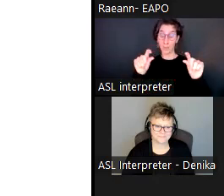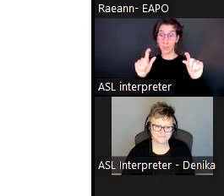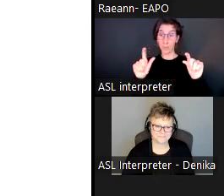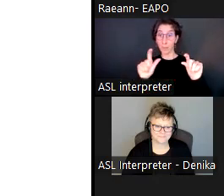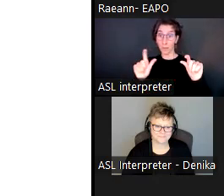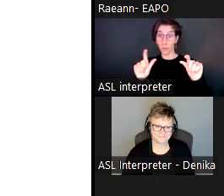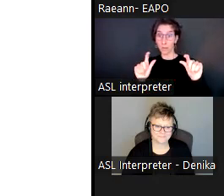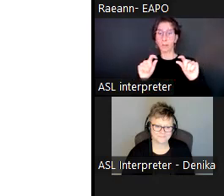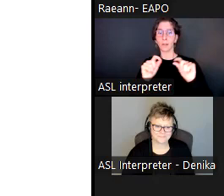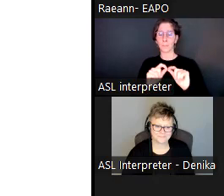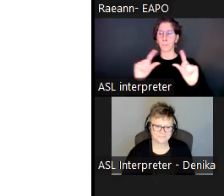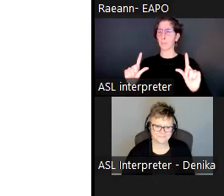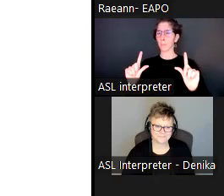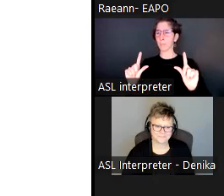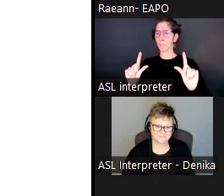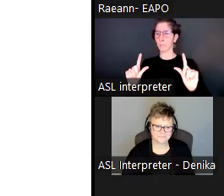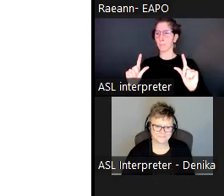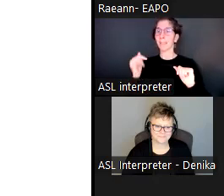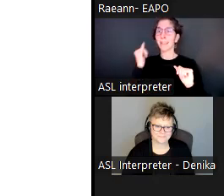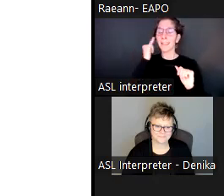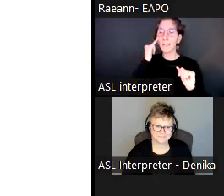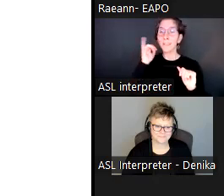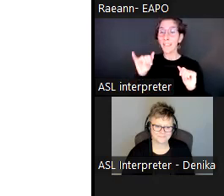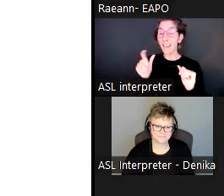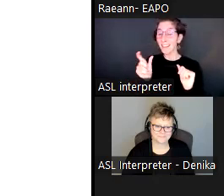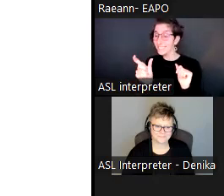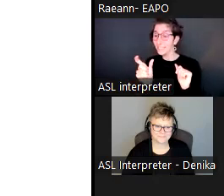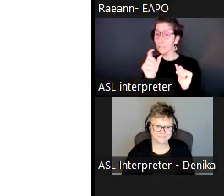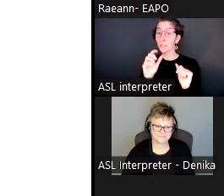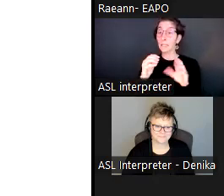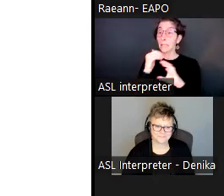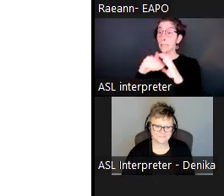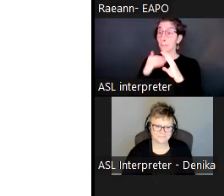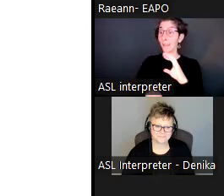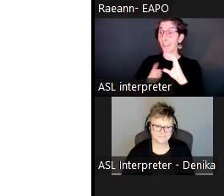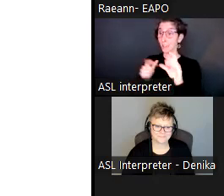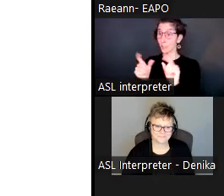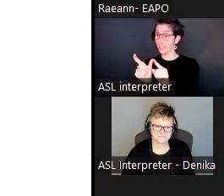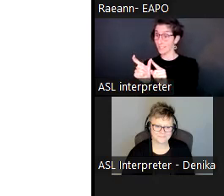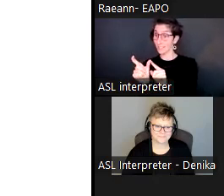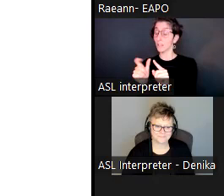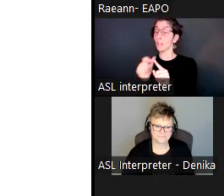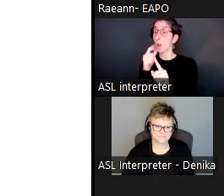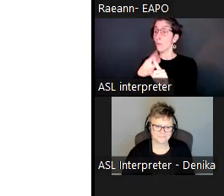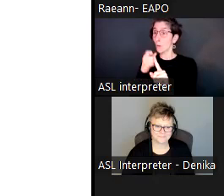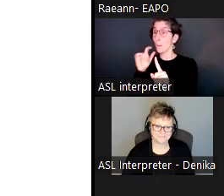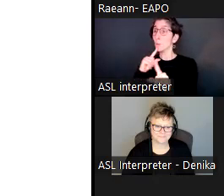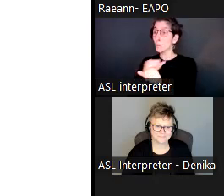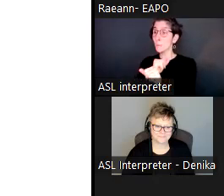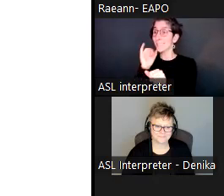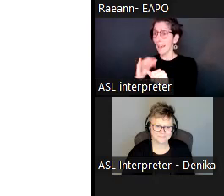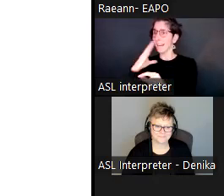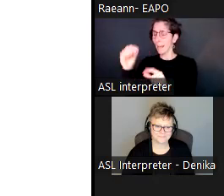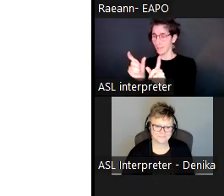look, if it's not a domain from a specific company, then it's probably fraud. So